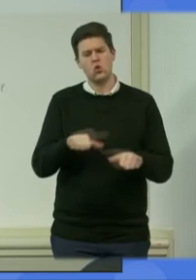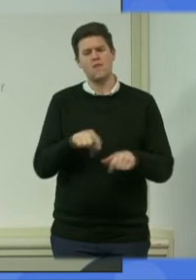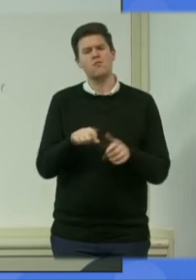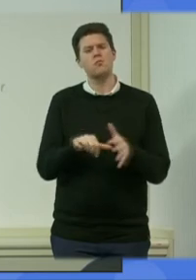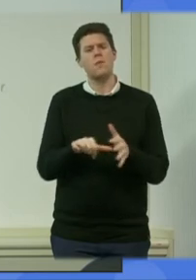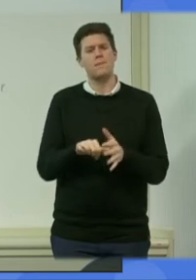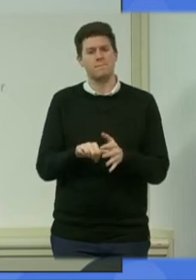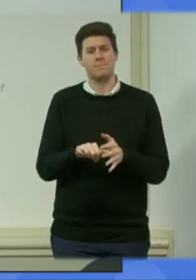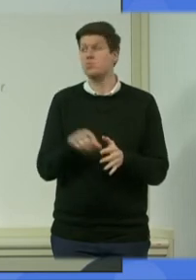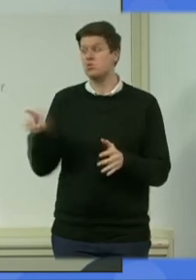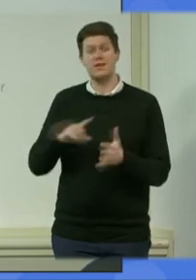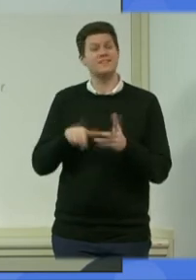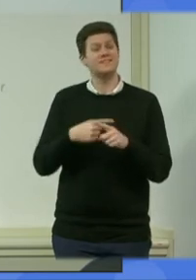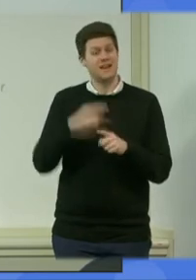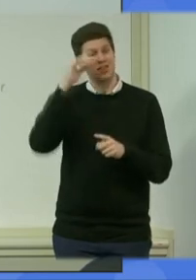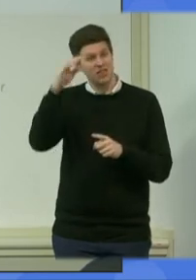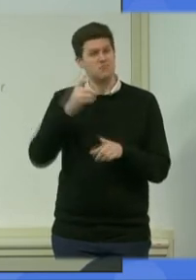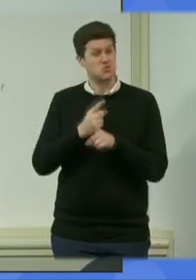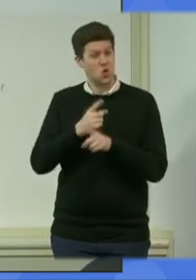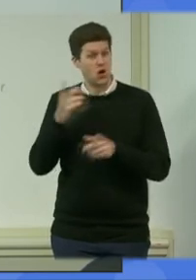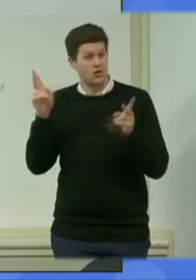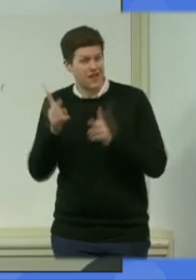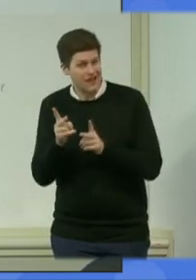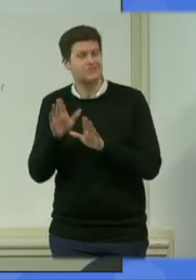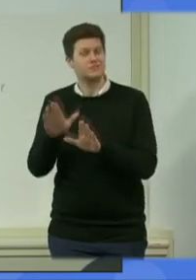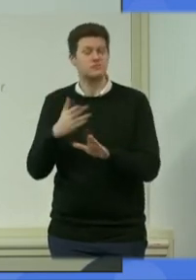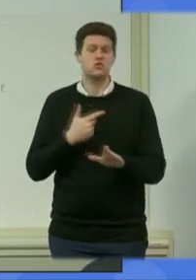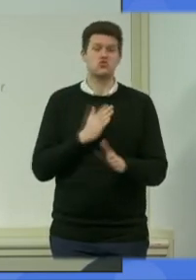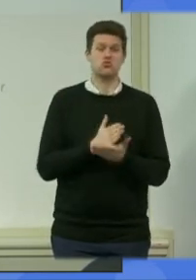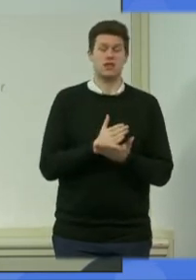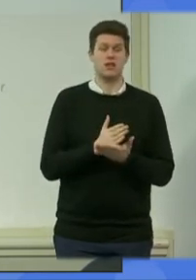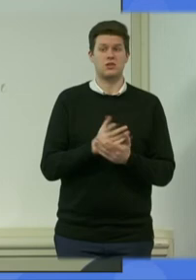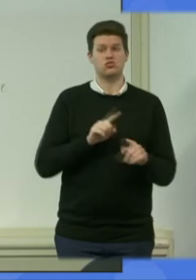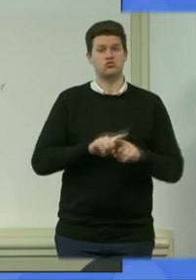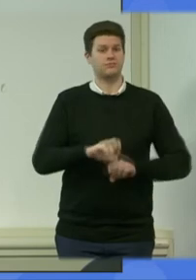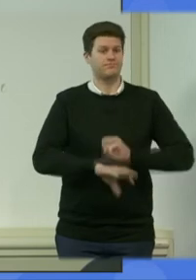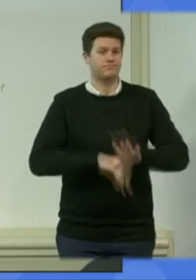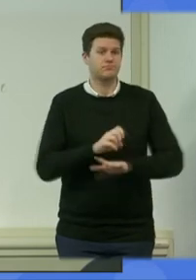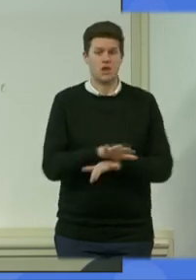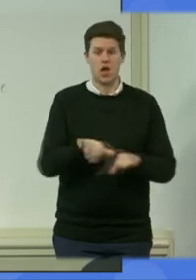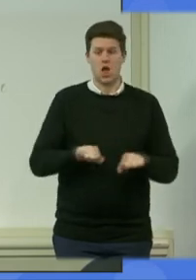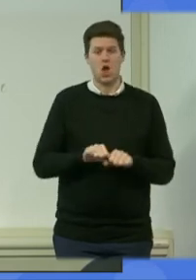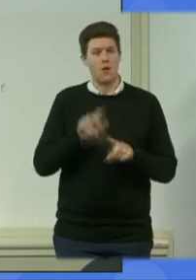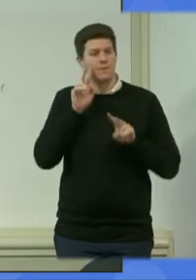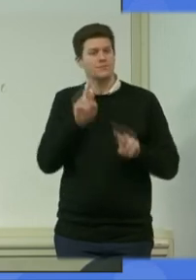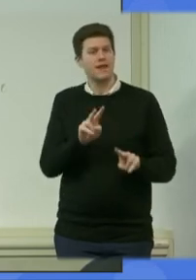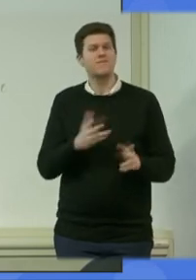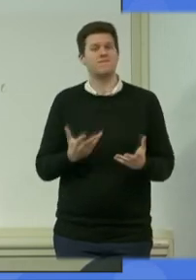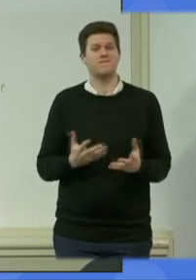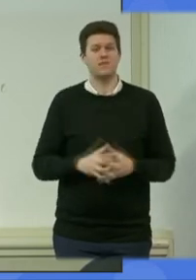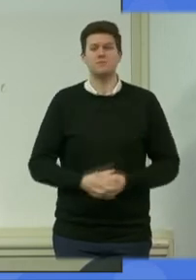theory of tax, and more about what we think, from our perspective, you could potentially do with tax powers. And I should